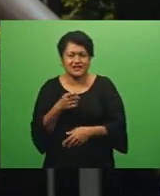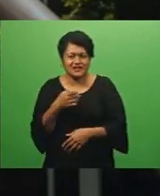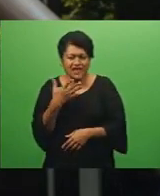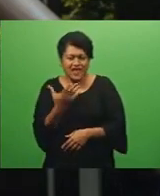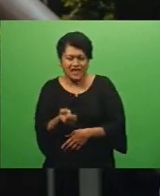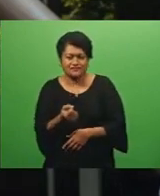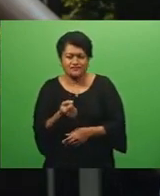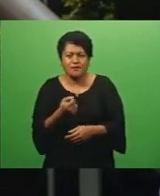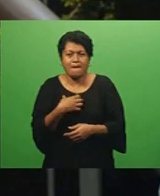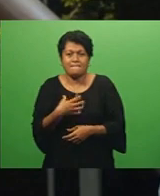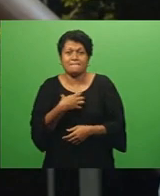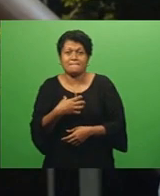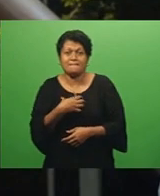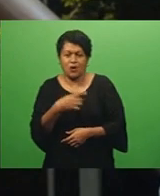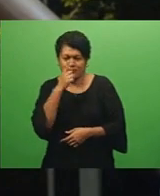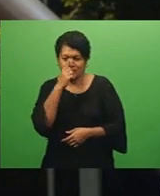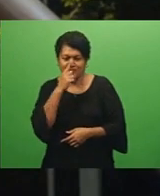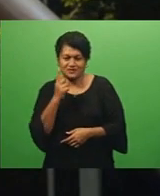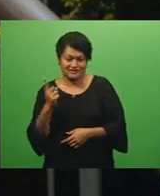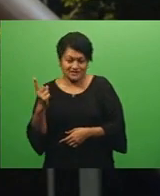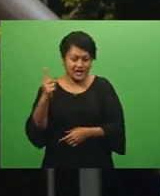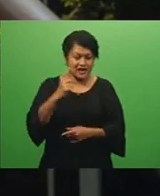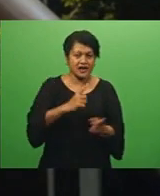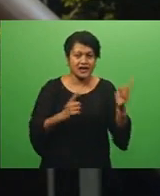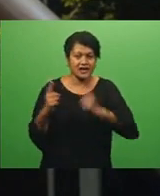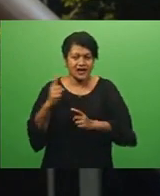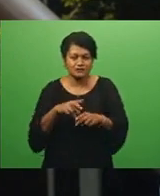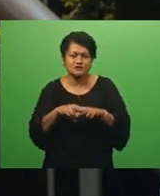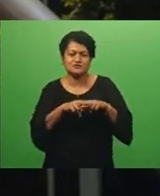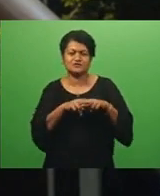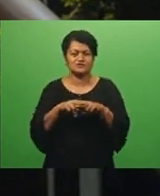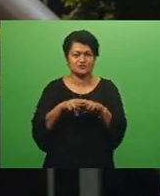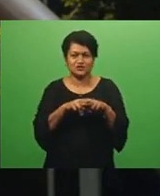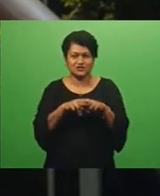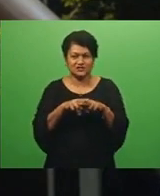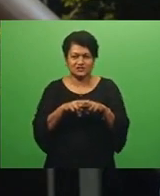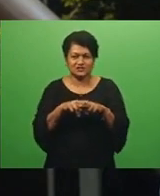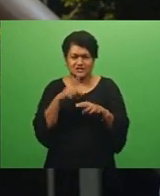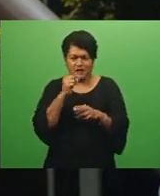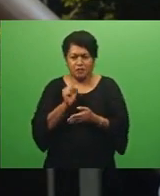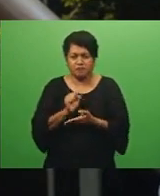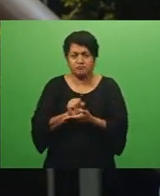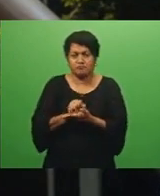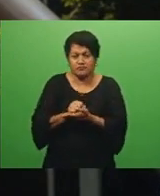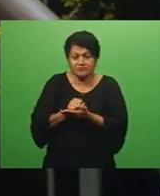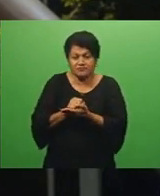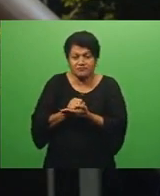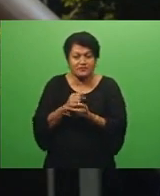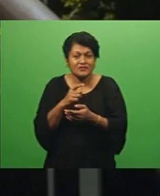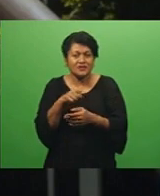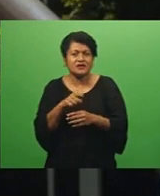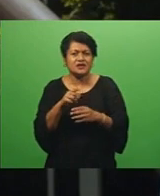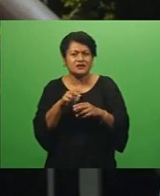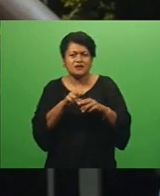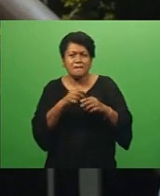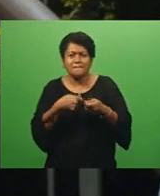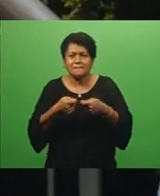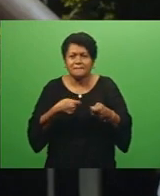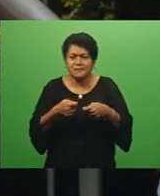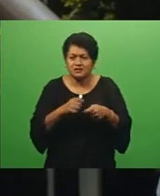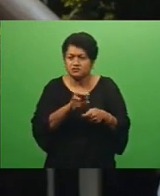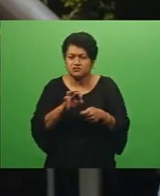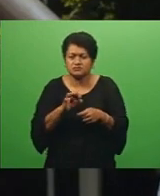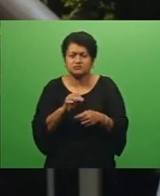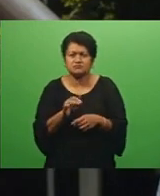in the country. As Investment Fiji CEO Craig Strong had said, securing new market now will not only bode well for the Fijian economy in the short